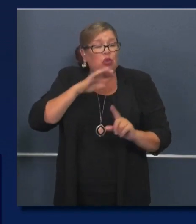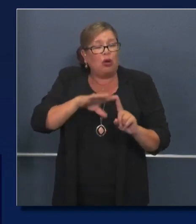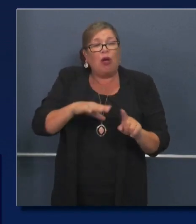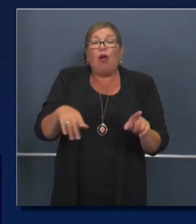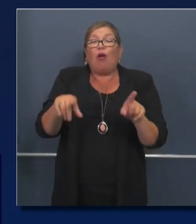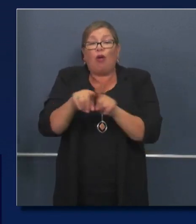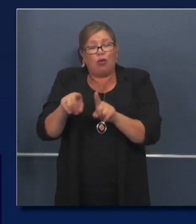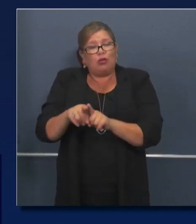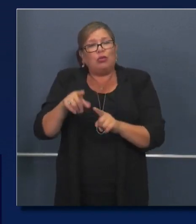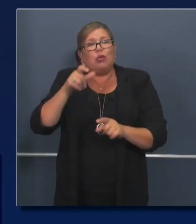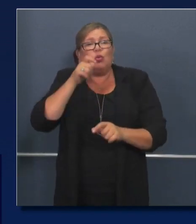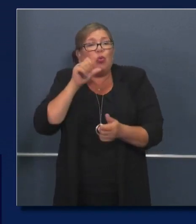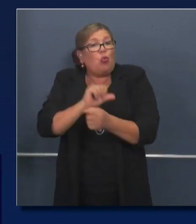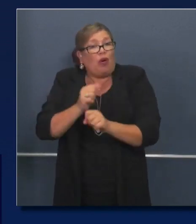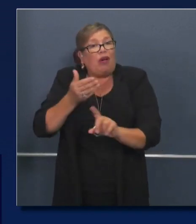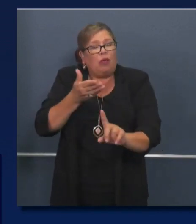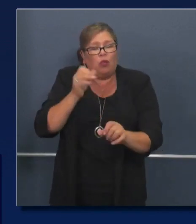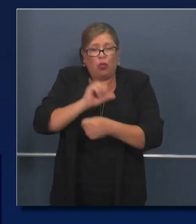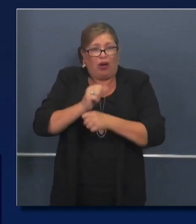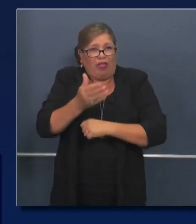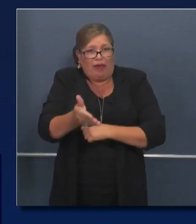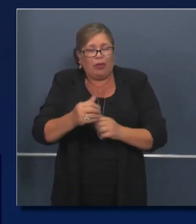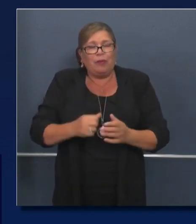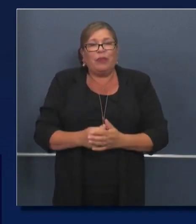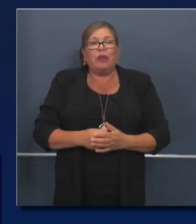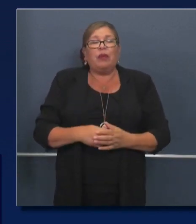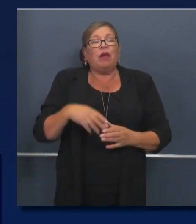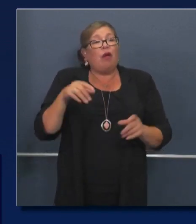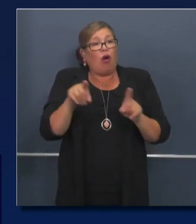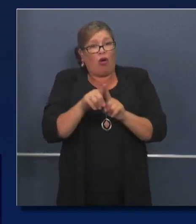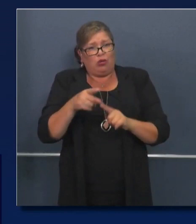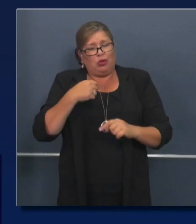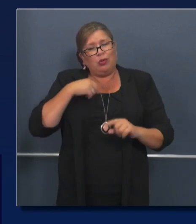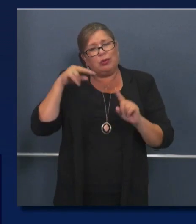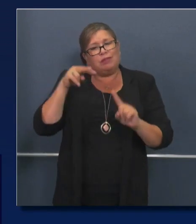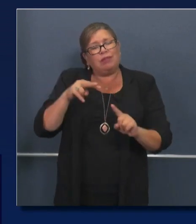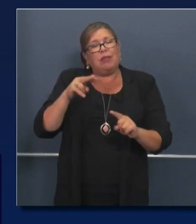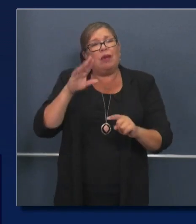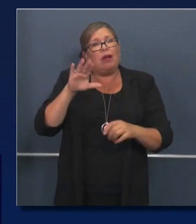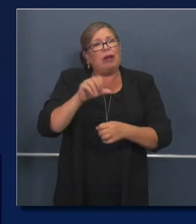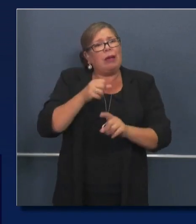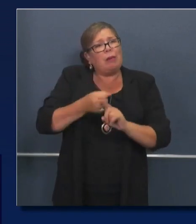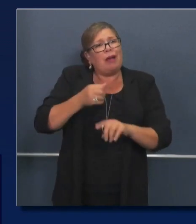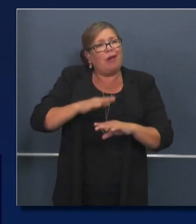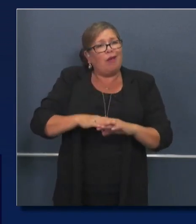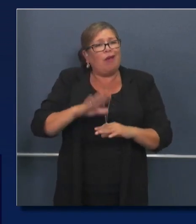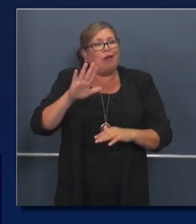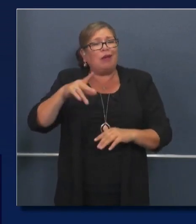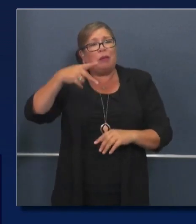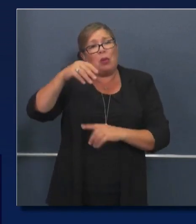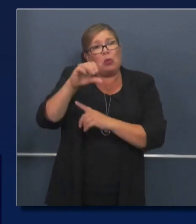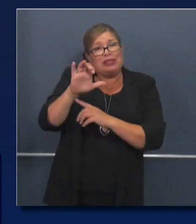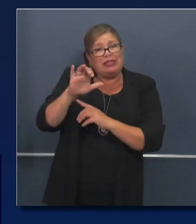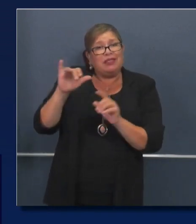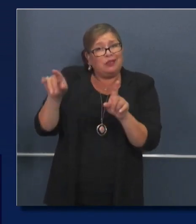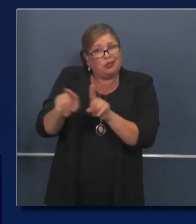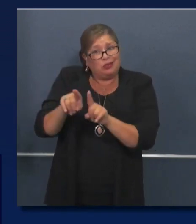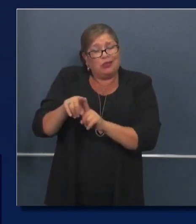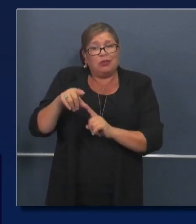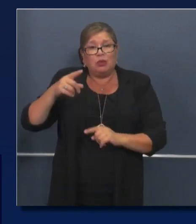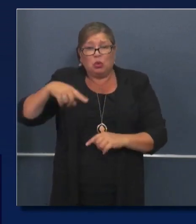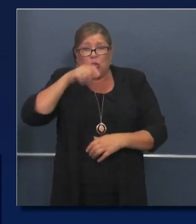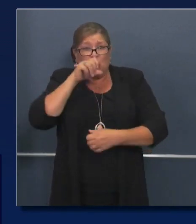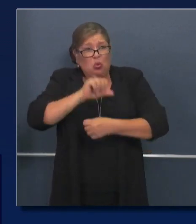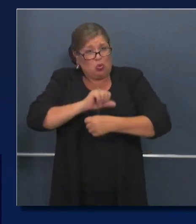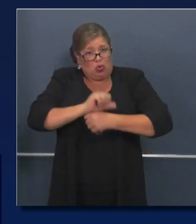black communities throughout that county, where those workers go home and potentially transmit COVID-19